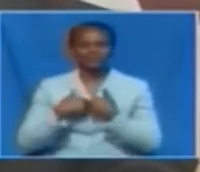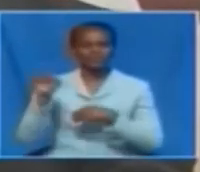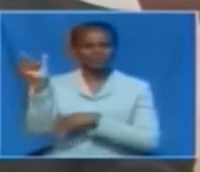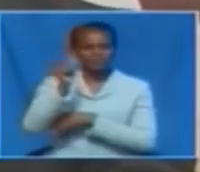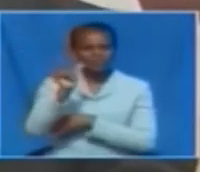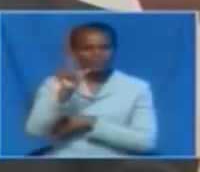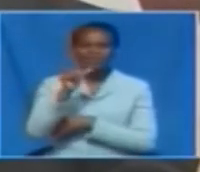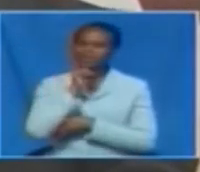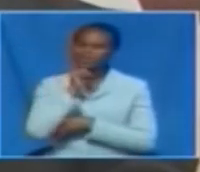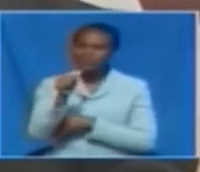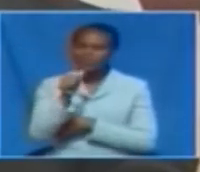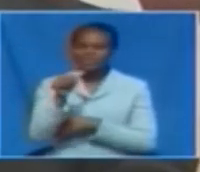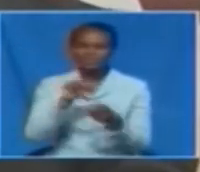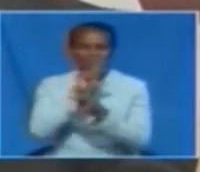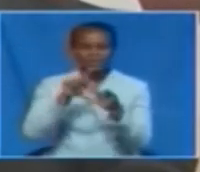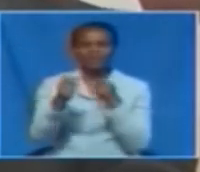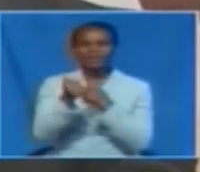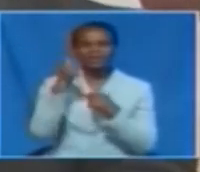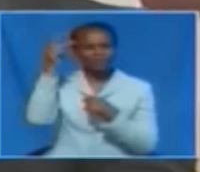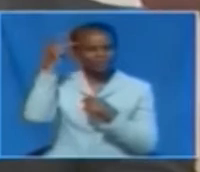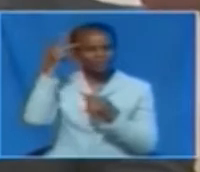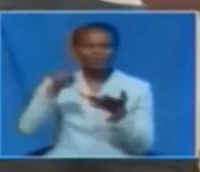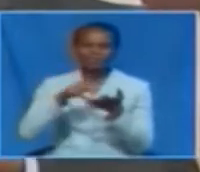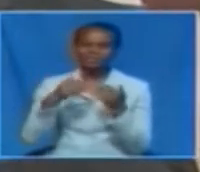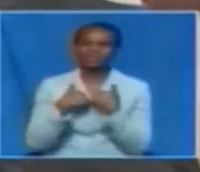does not run like other political parties. MMD